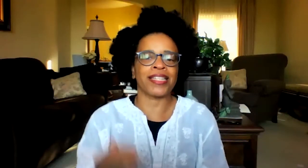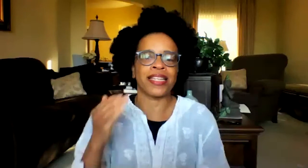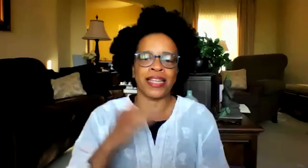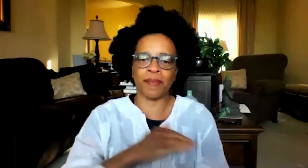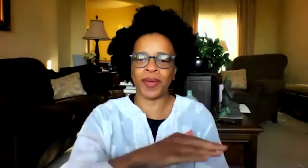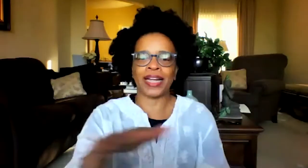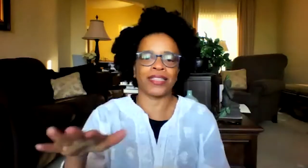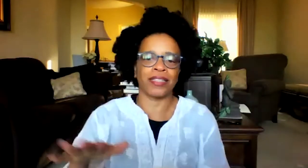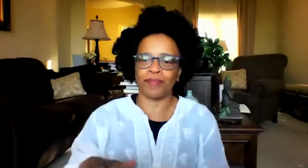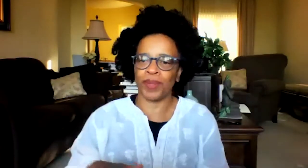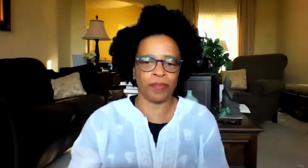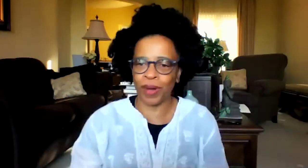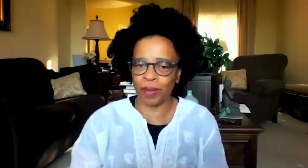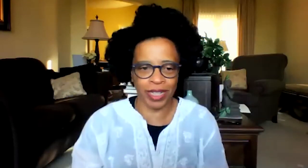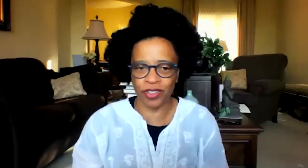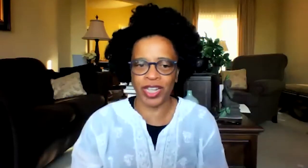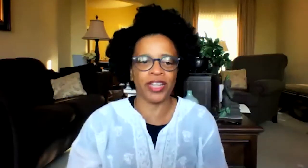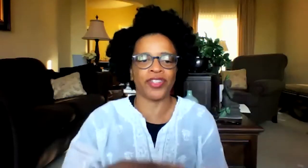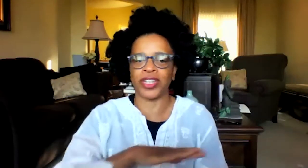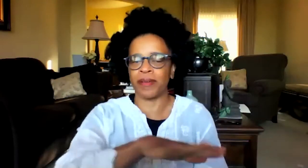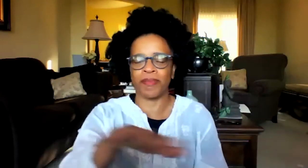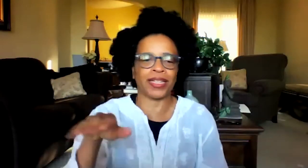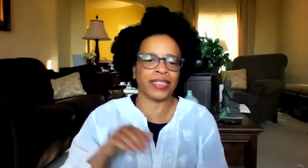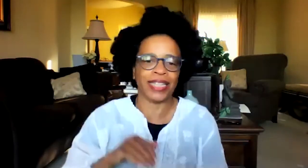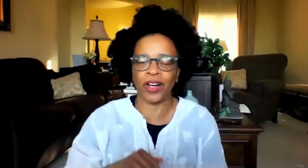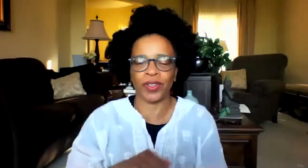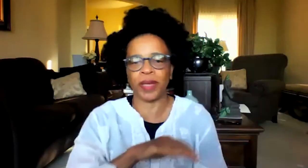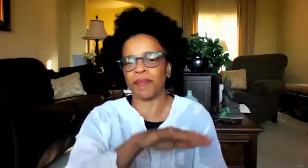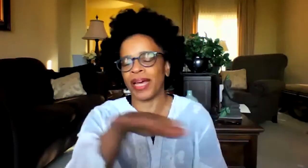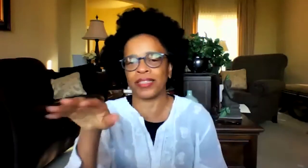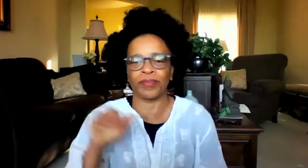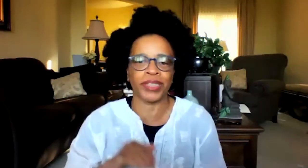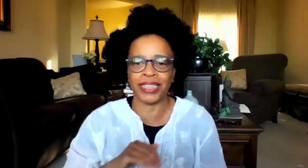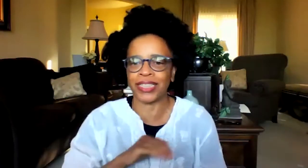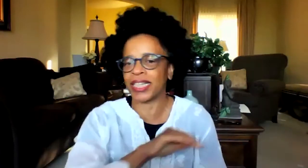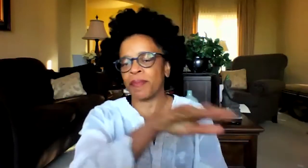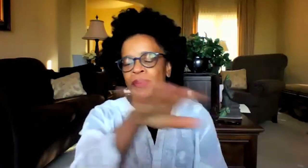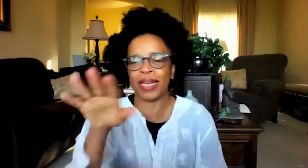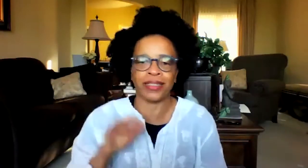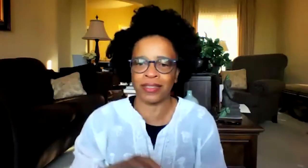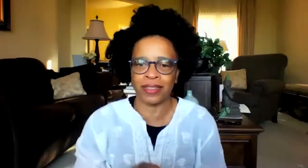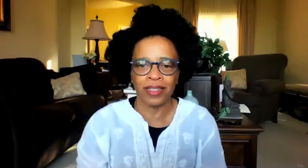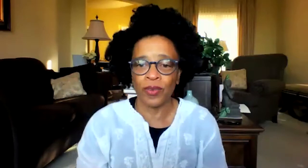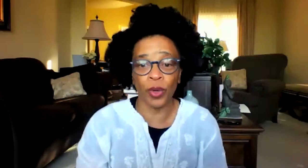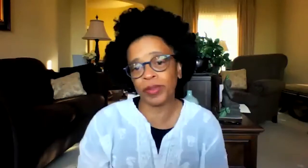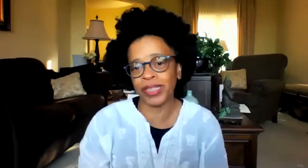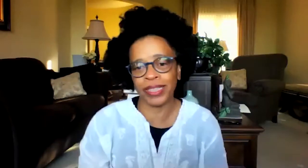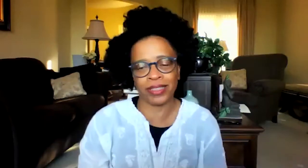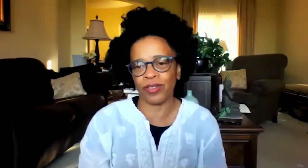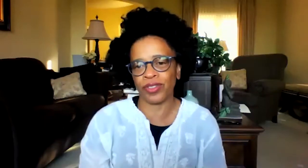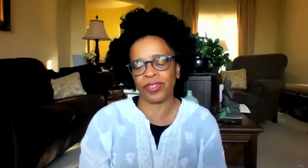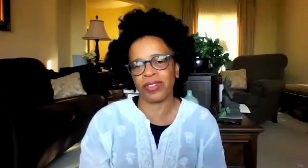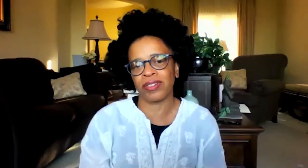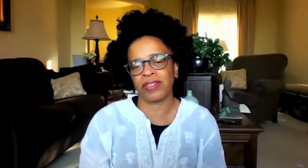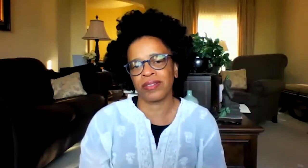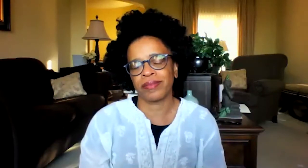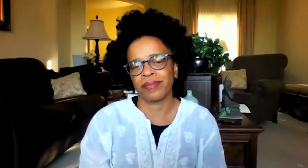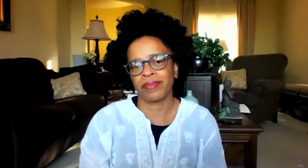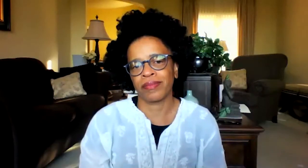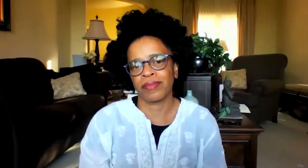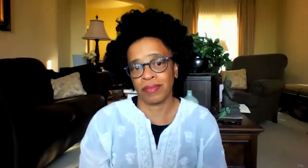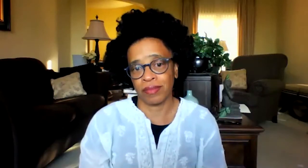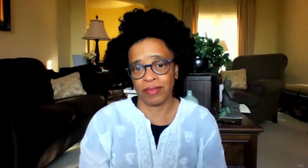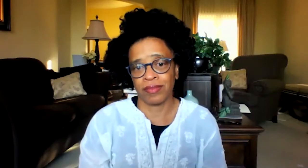racism, and it's impacted public education, impacted health, impacted policing, impacted workplace culture